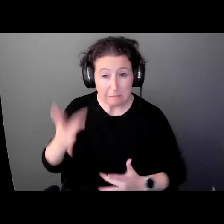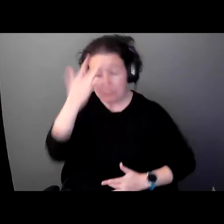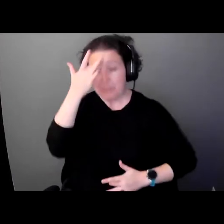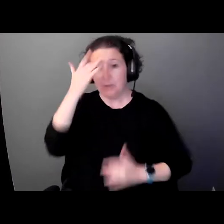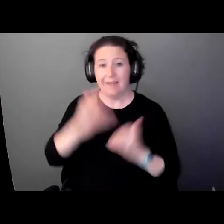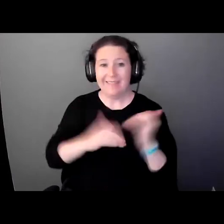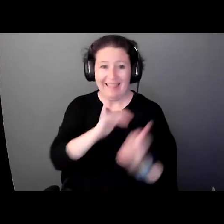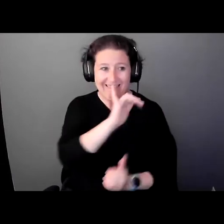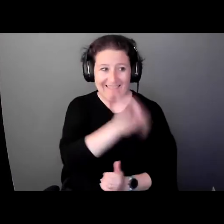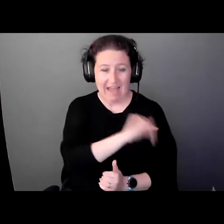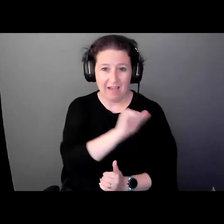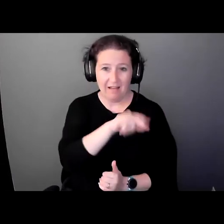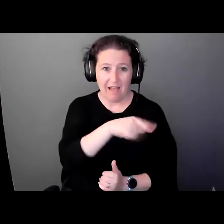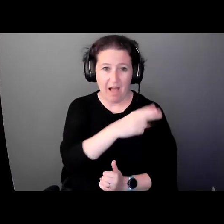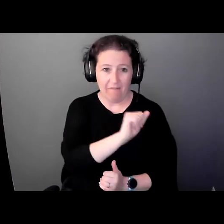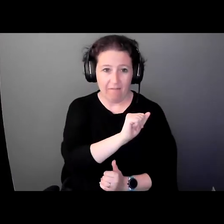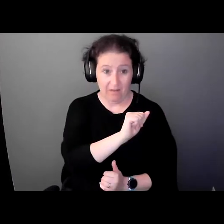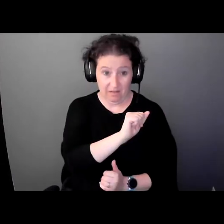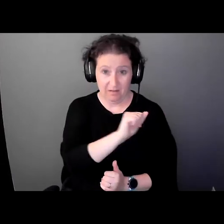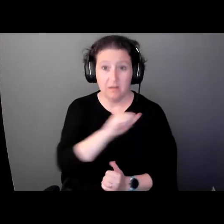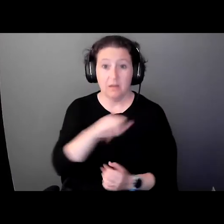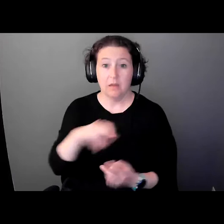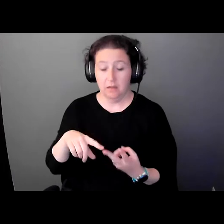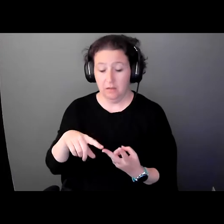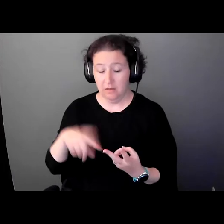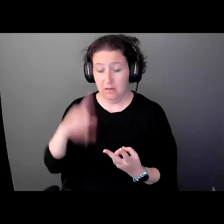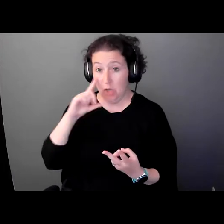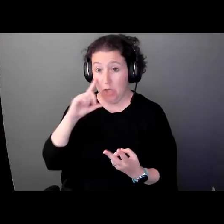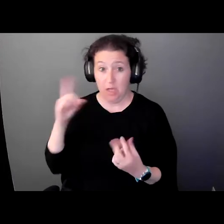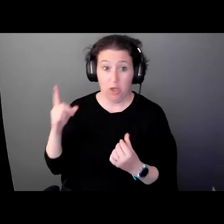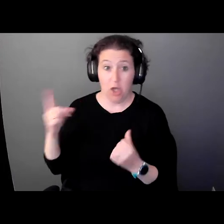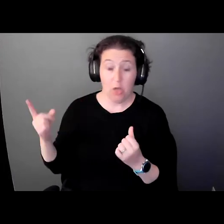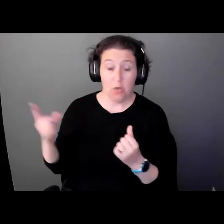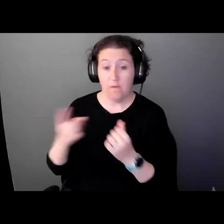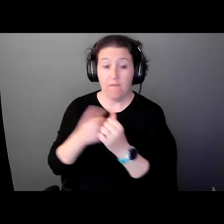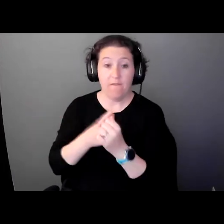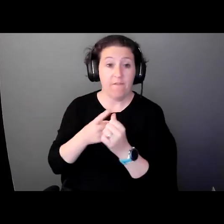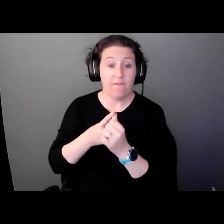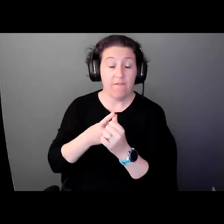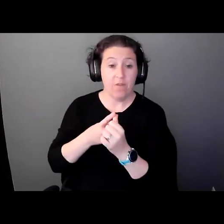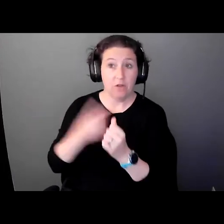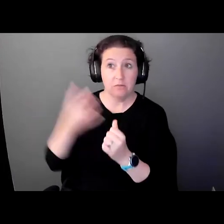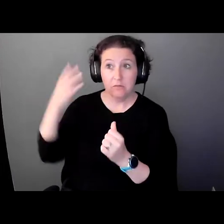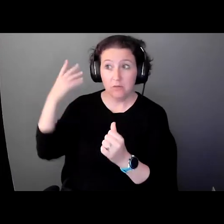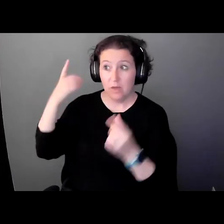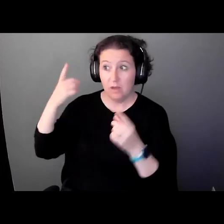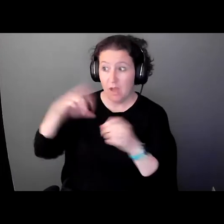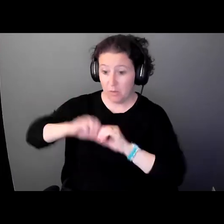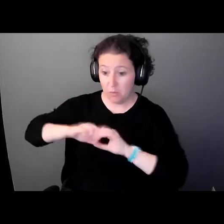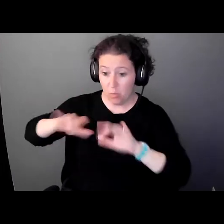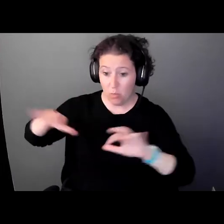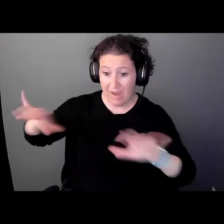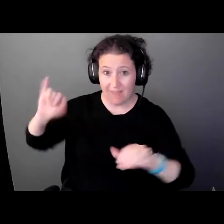and about twice as contagious as the original wild type virus that started the pandemic last